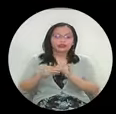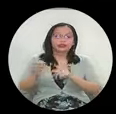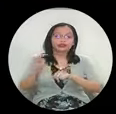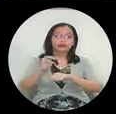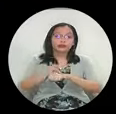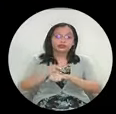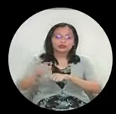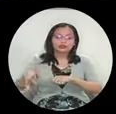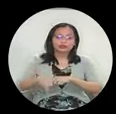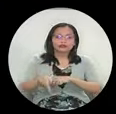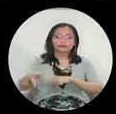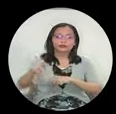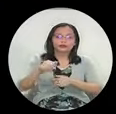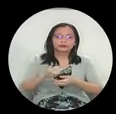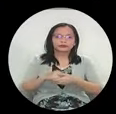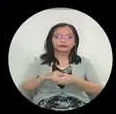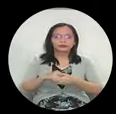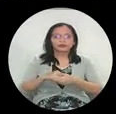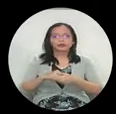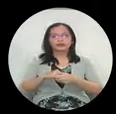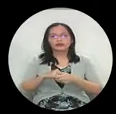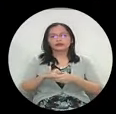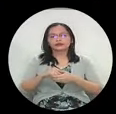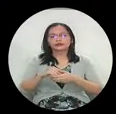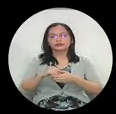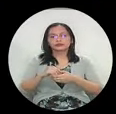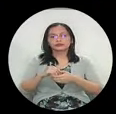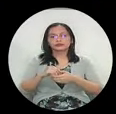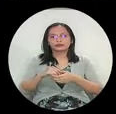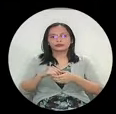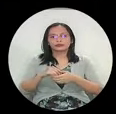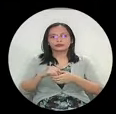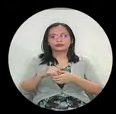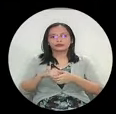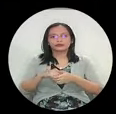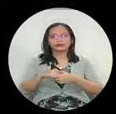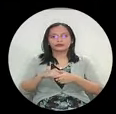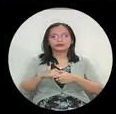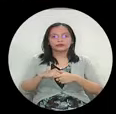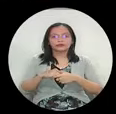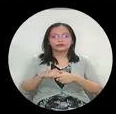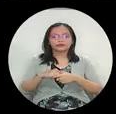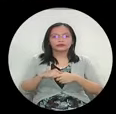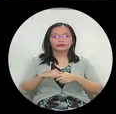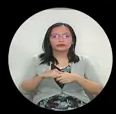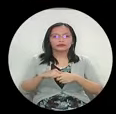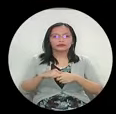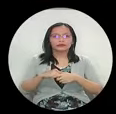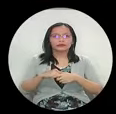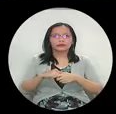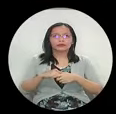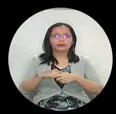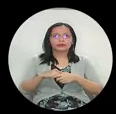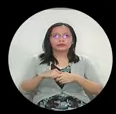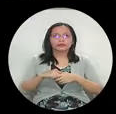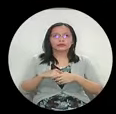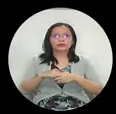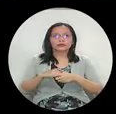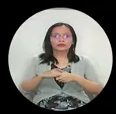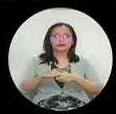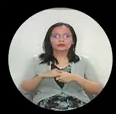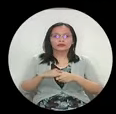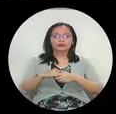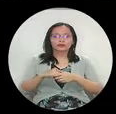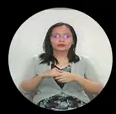Mga kaisohan, when a preacher stands up over here in this pulpit, we try to preach things that are profitable unto